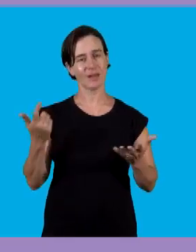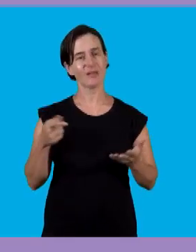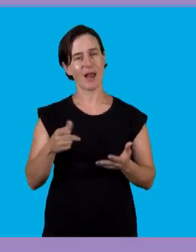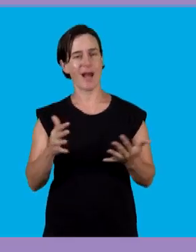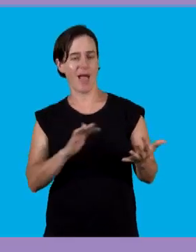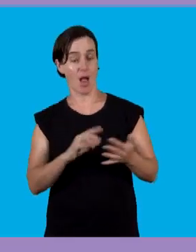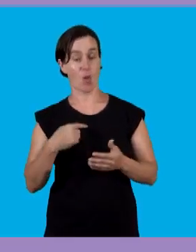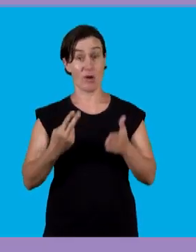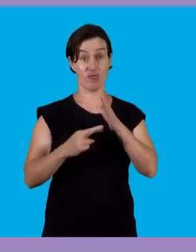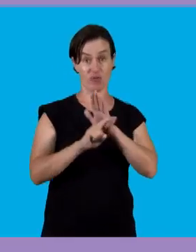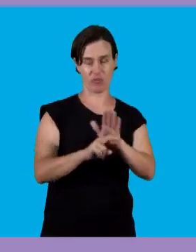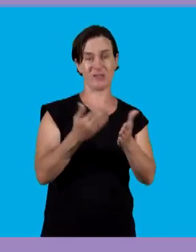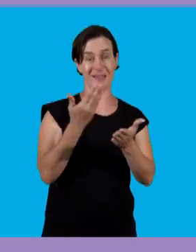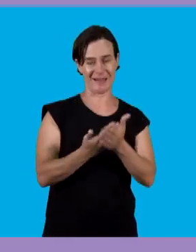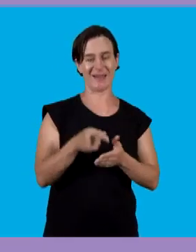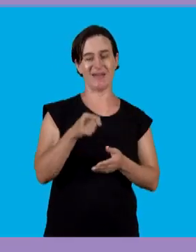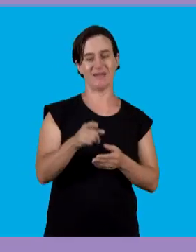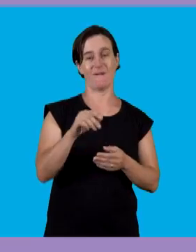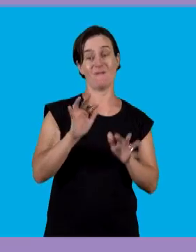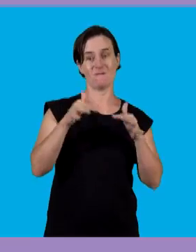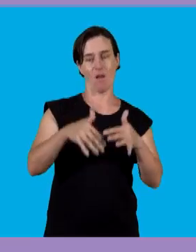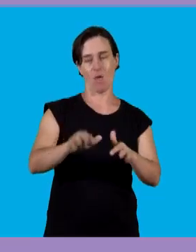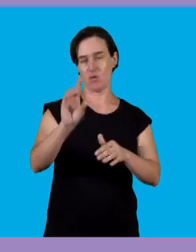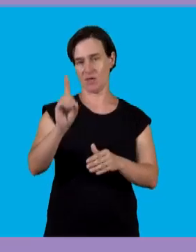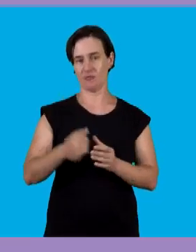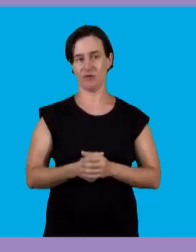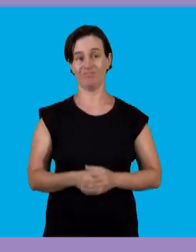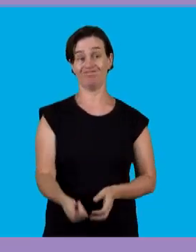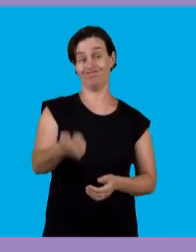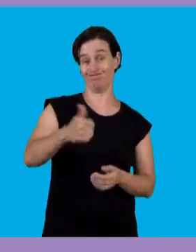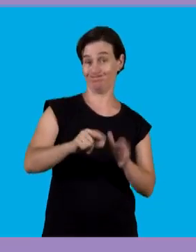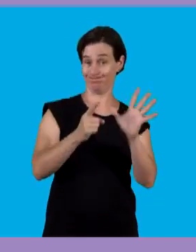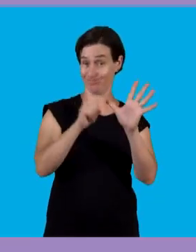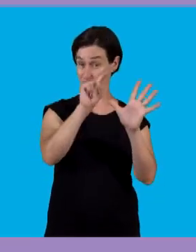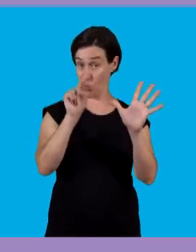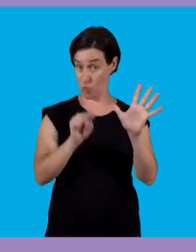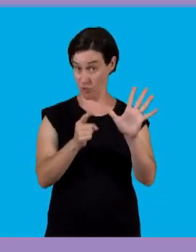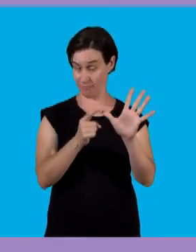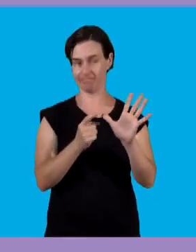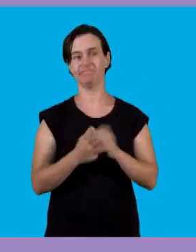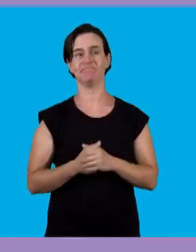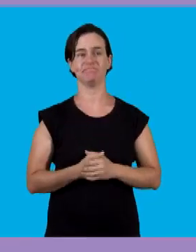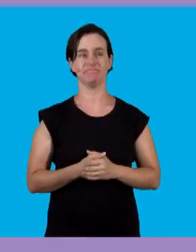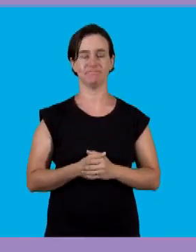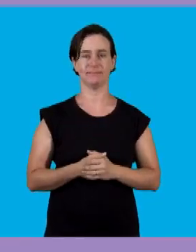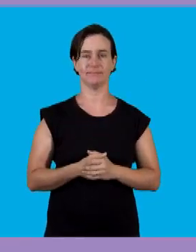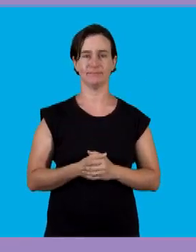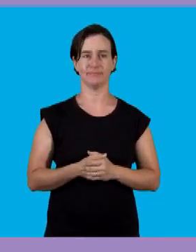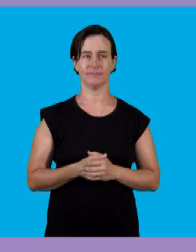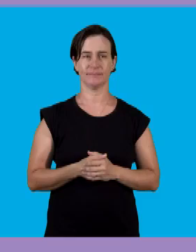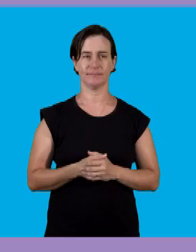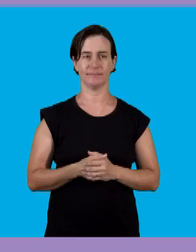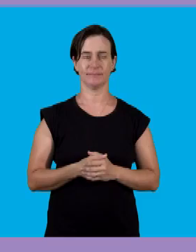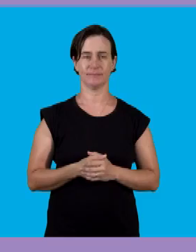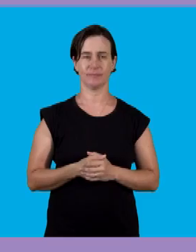have represented that flow diagram. Let's look at the next question. Now, the next question